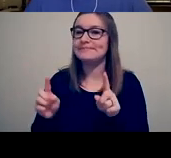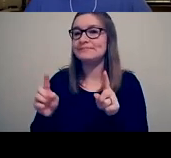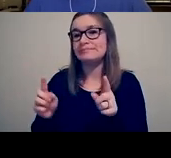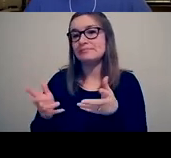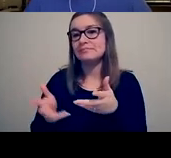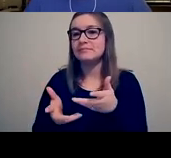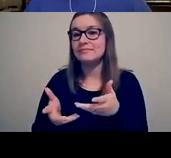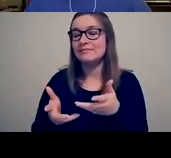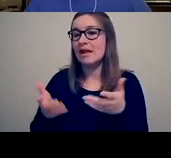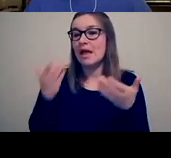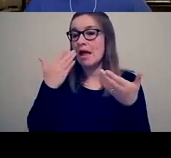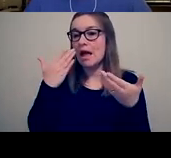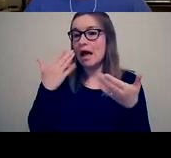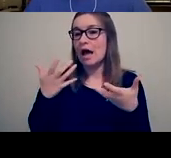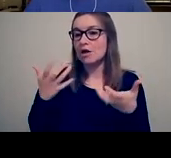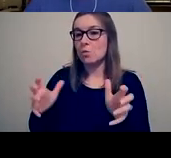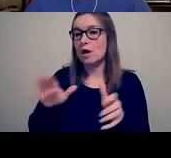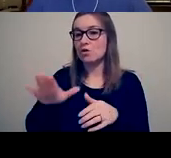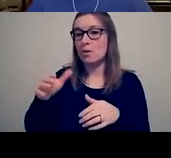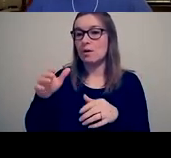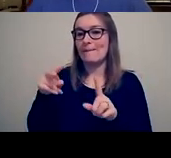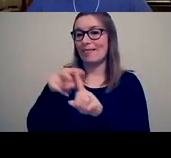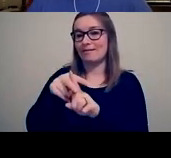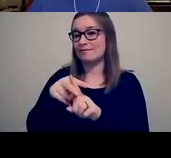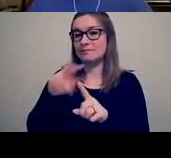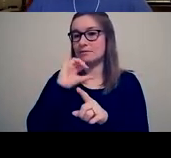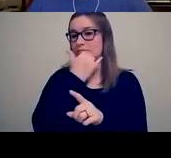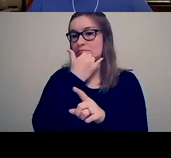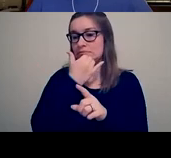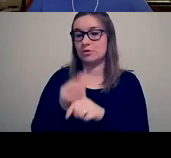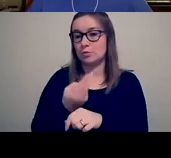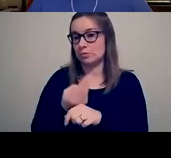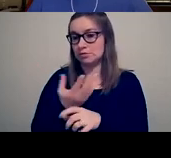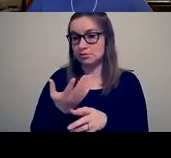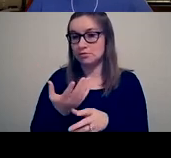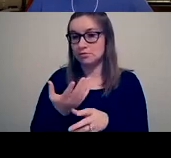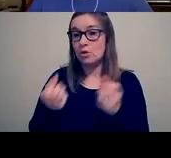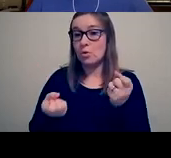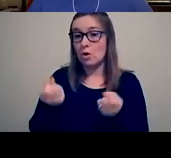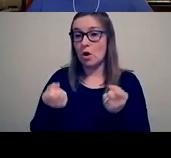I just don't want your plugin to be misused, right? So, I mean, the car pages,